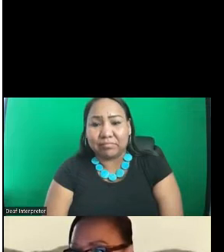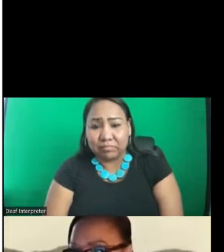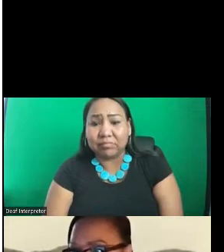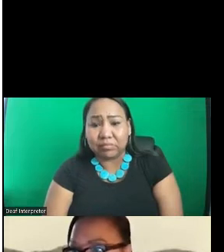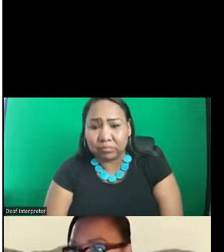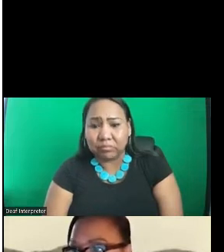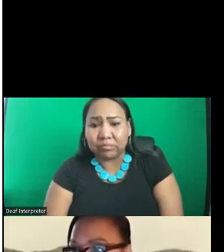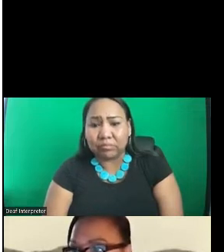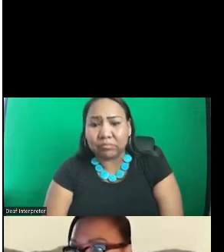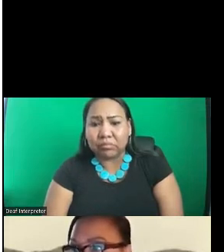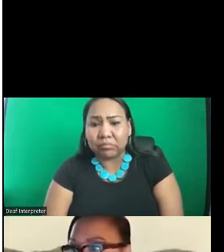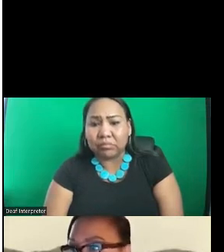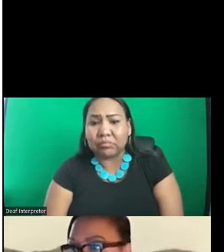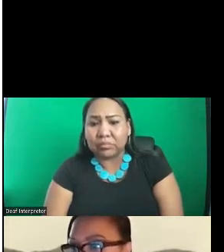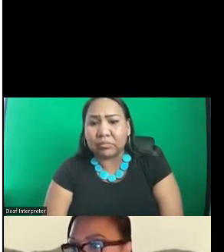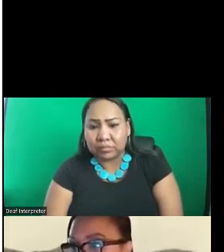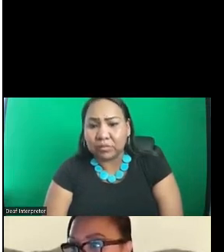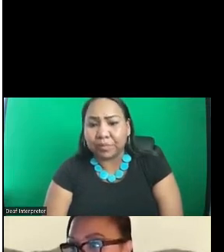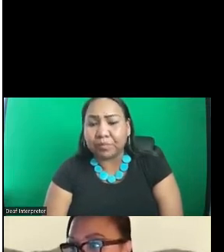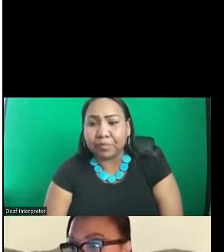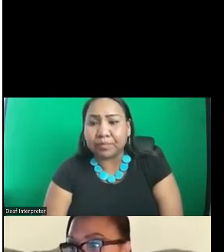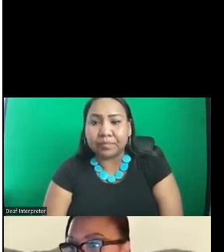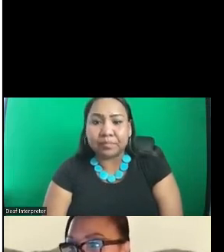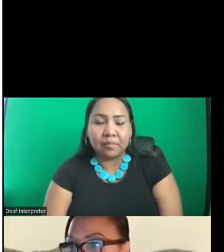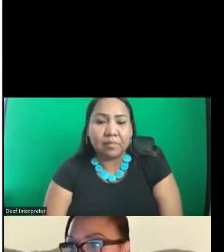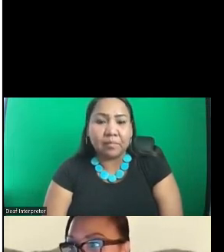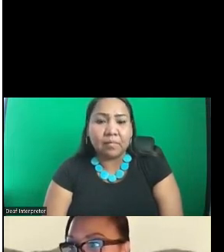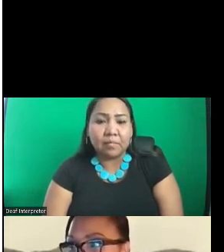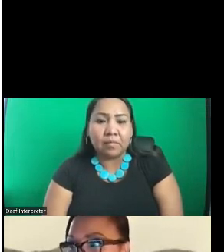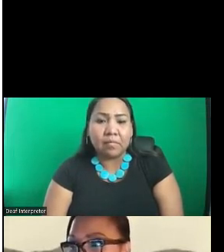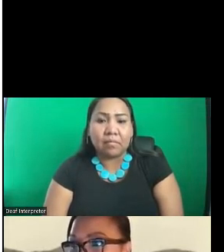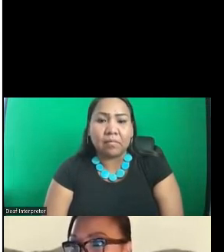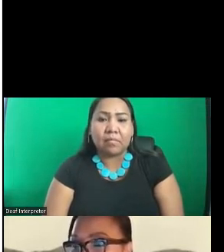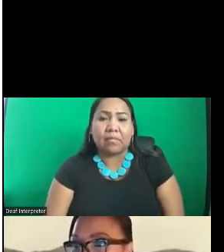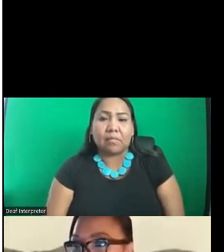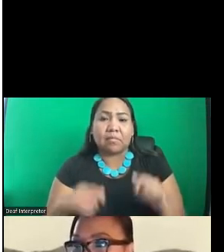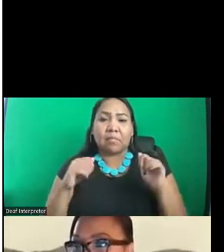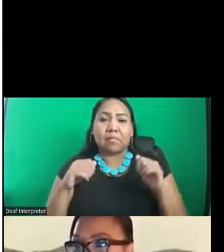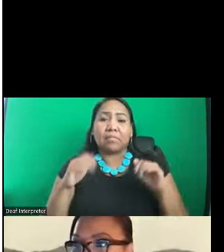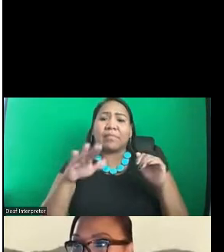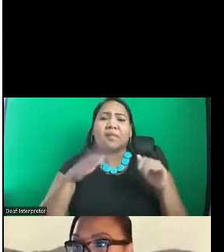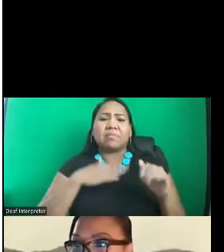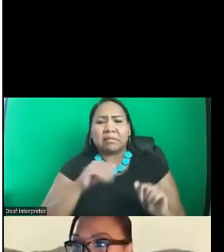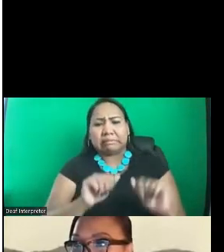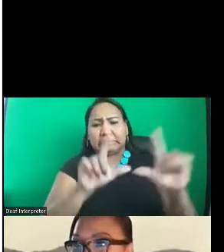Hello? We have the next slide and the next slide.